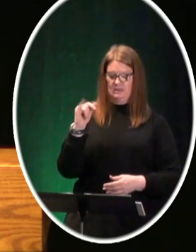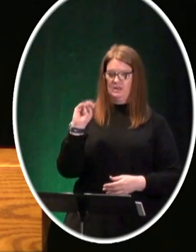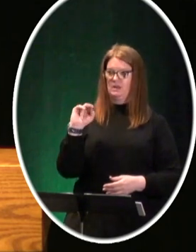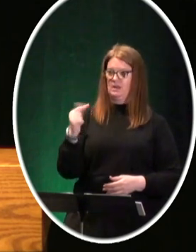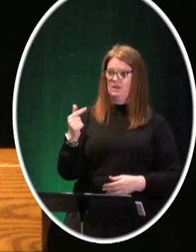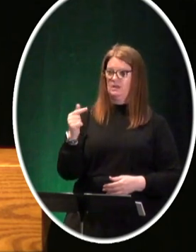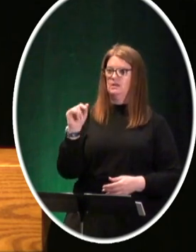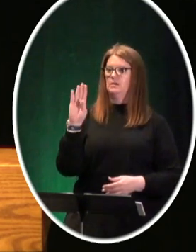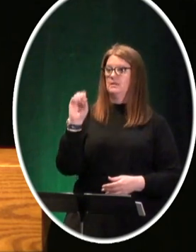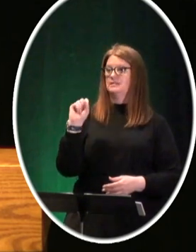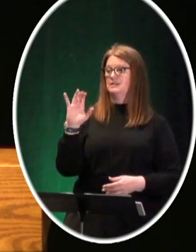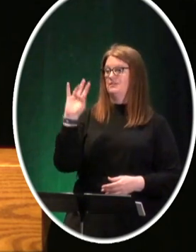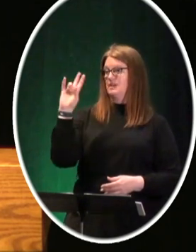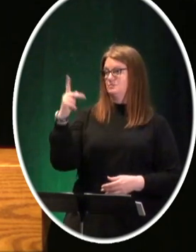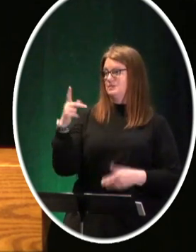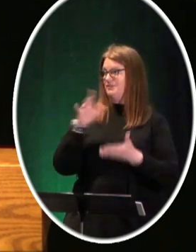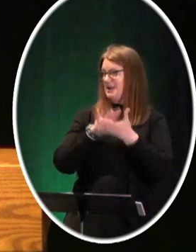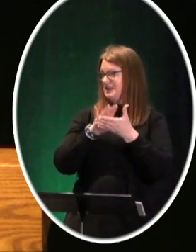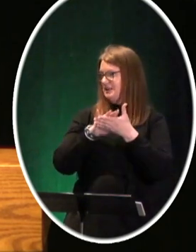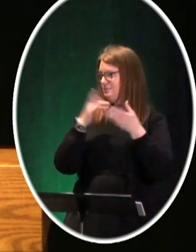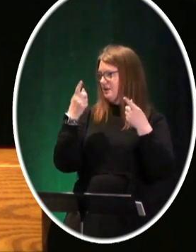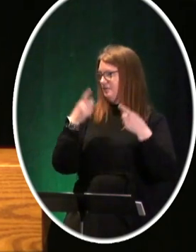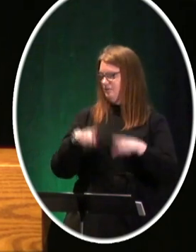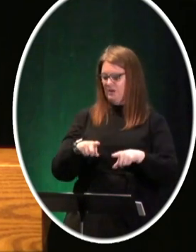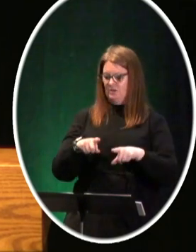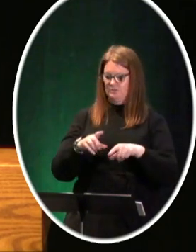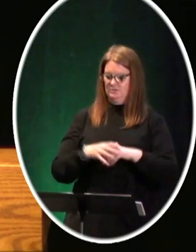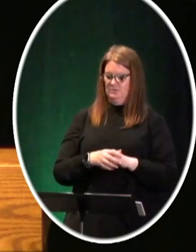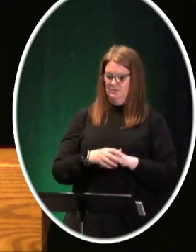of Academic Affairs, forward.